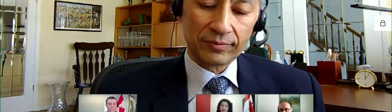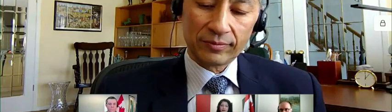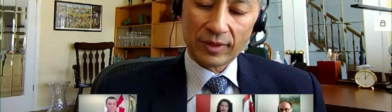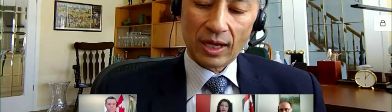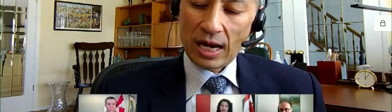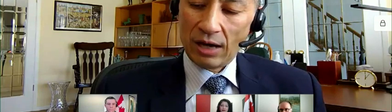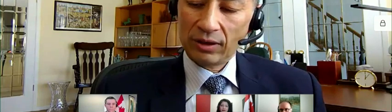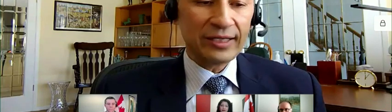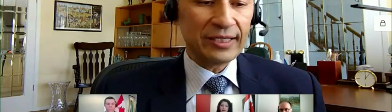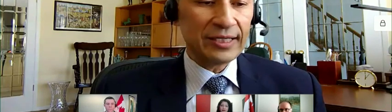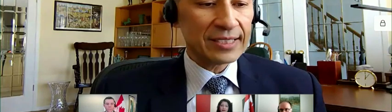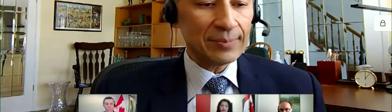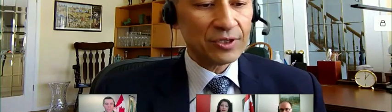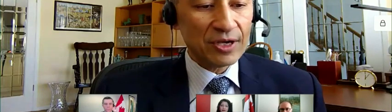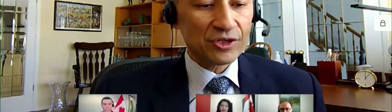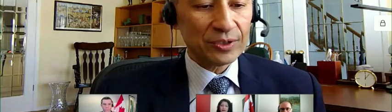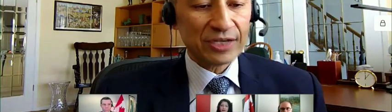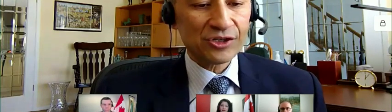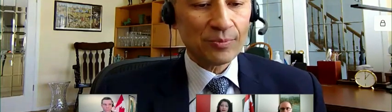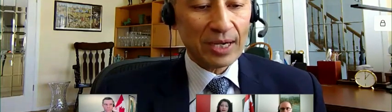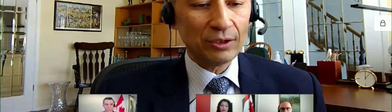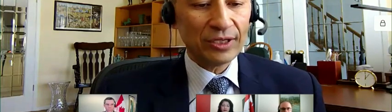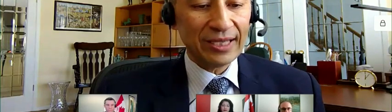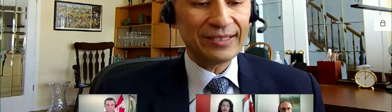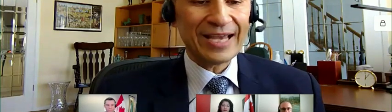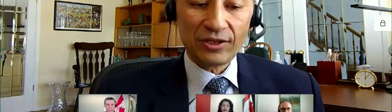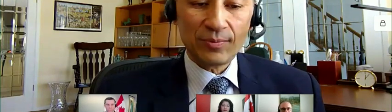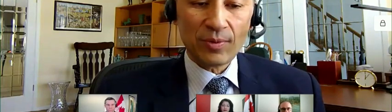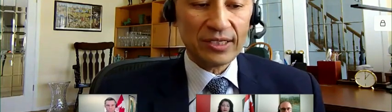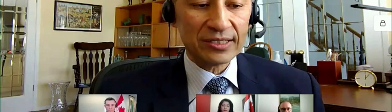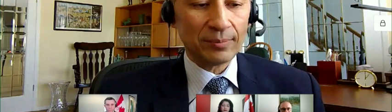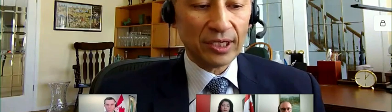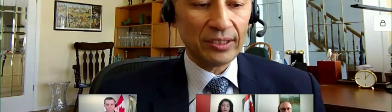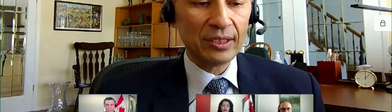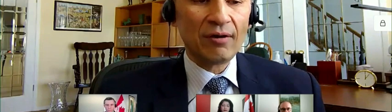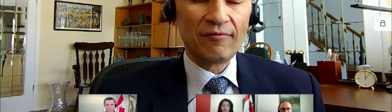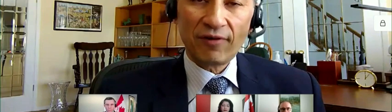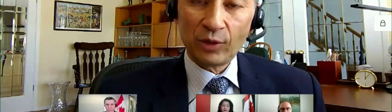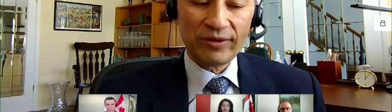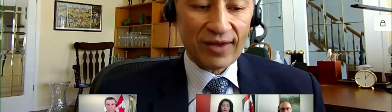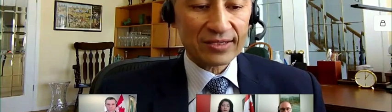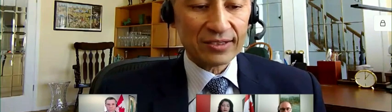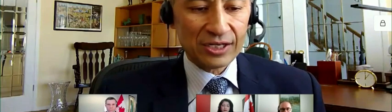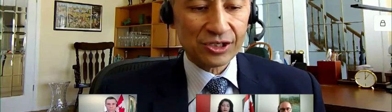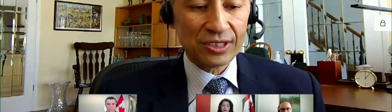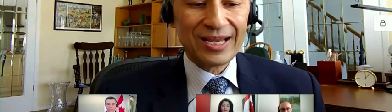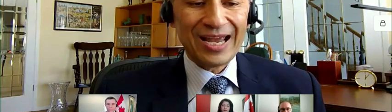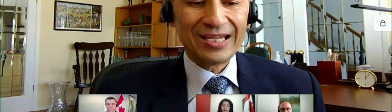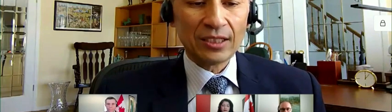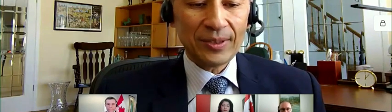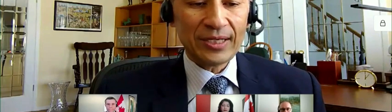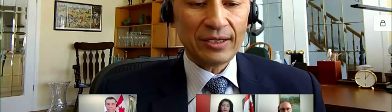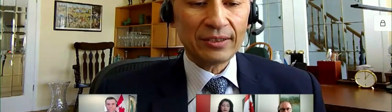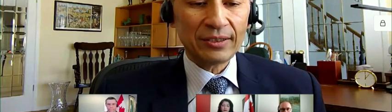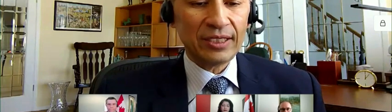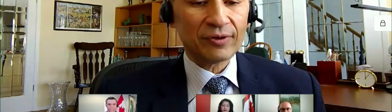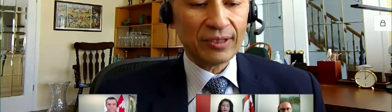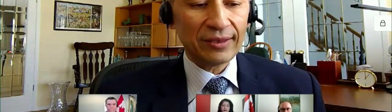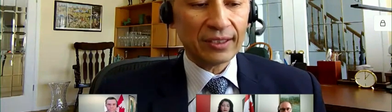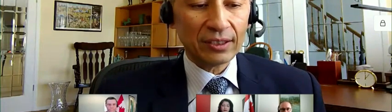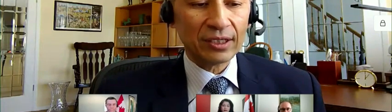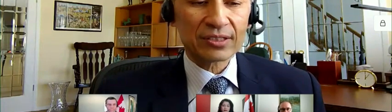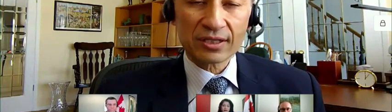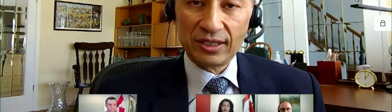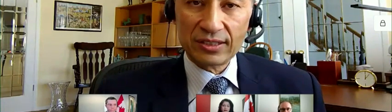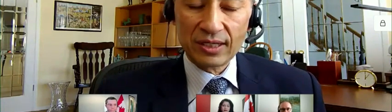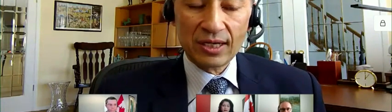variants, outlining steps to measure protection by looking at the antibodies in the blood following vaccination and eliminating the need for